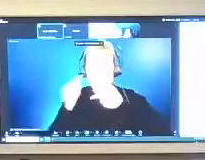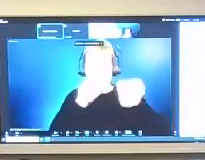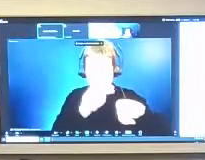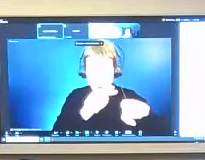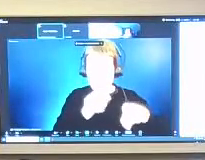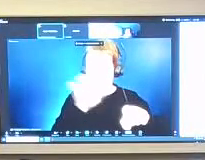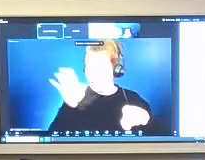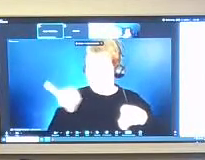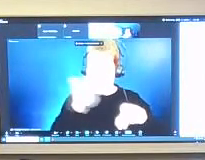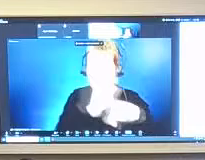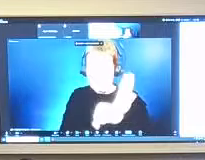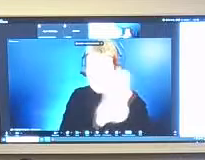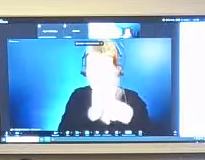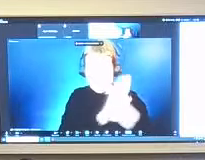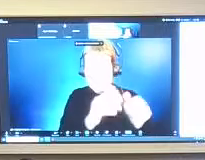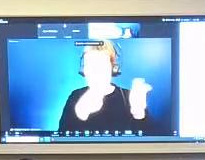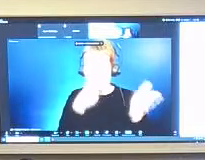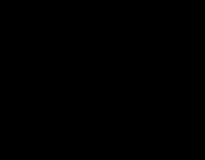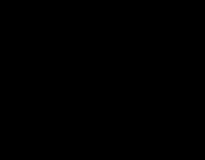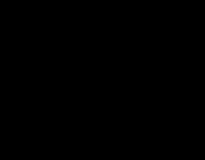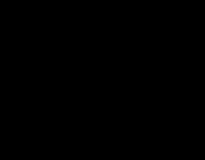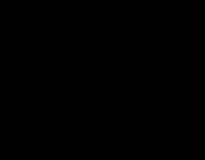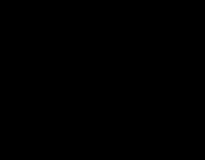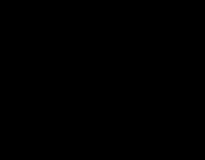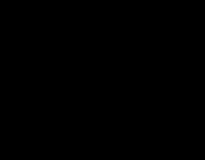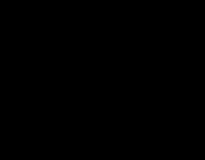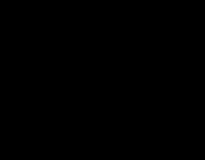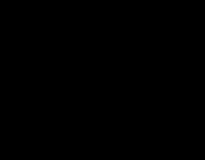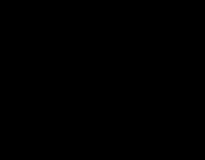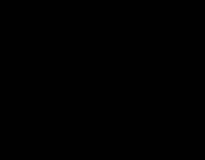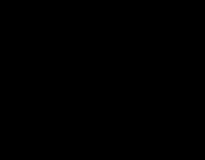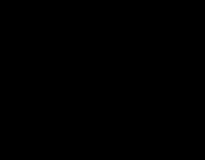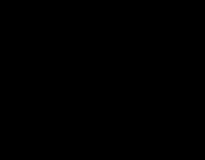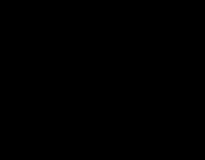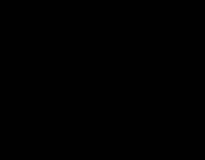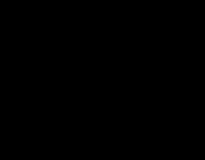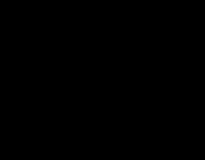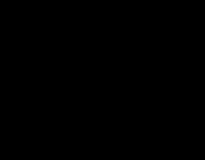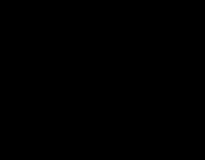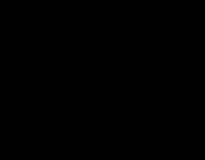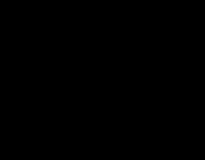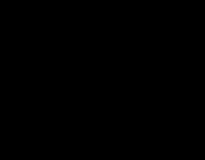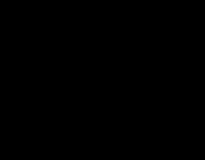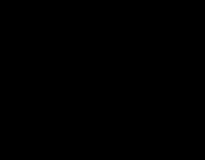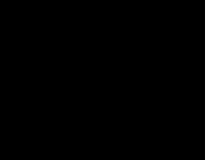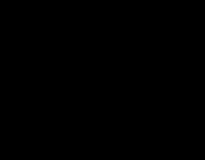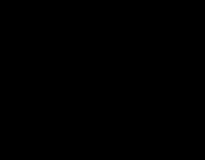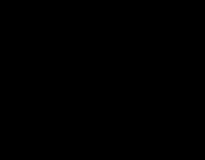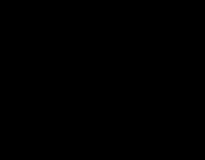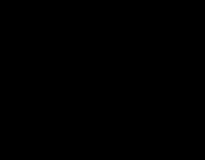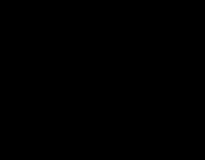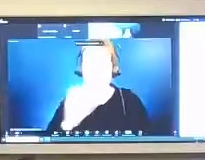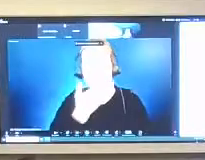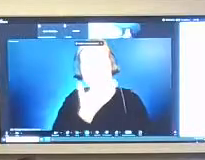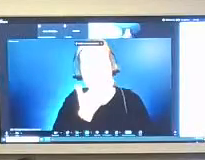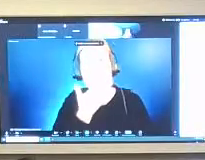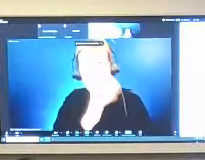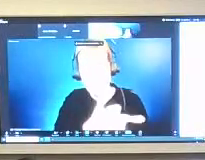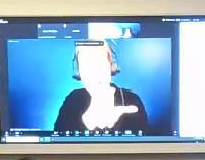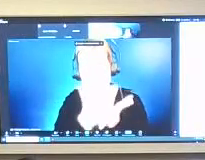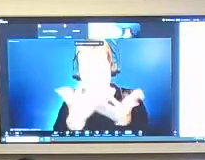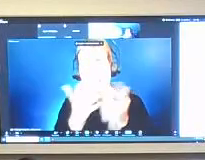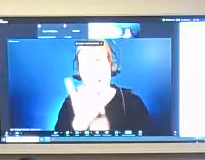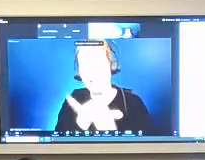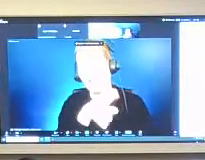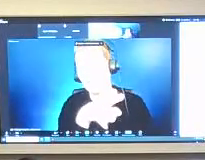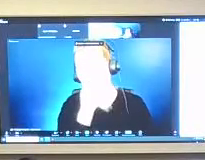happy to do it again. Wow. Thank you so much. That's really, really, thank you. That's actually very helpful to know. Good.